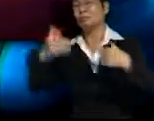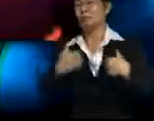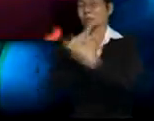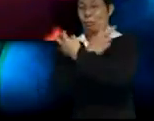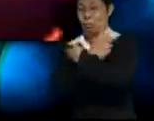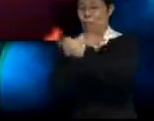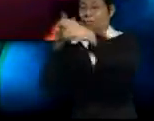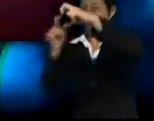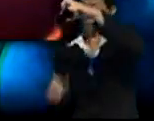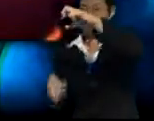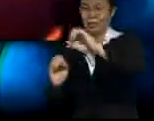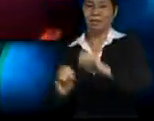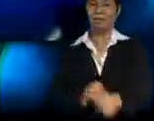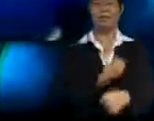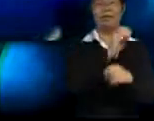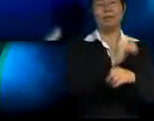Invertebrates.